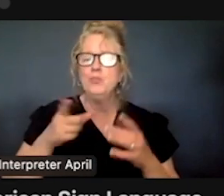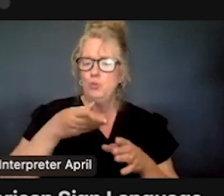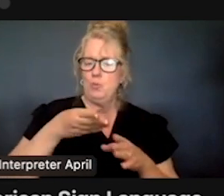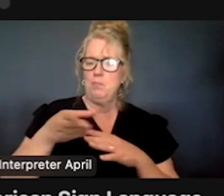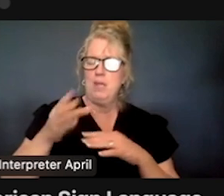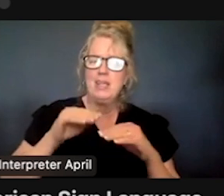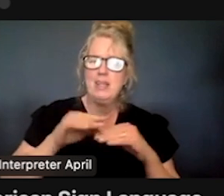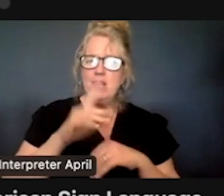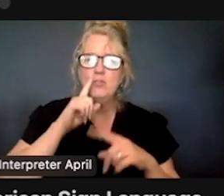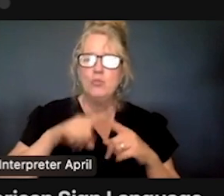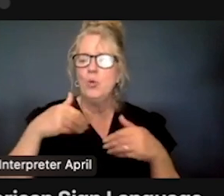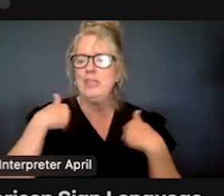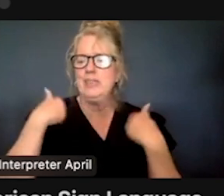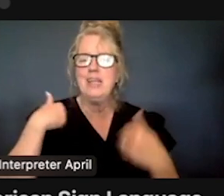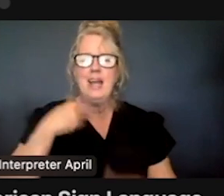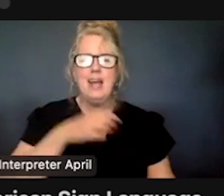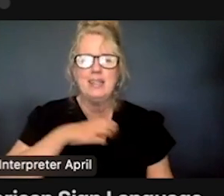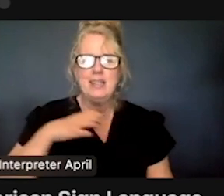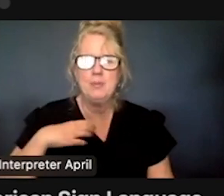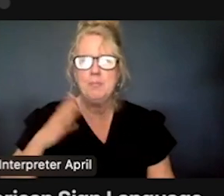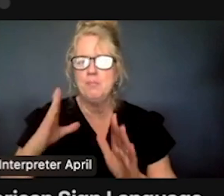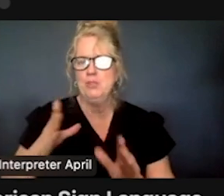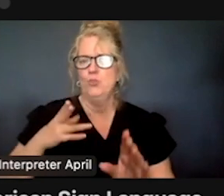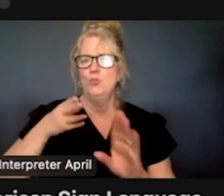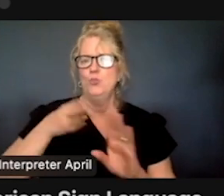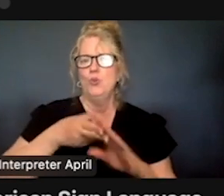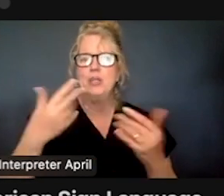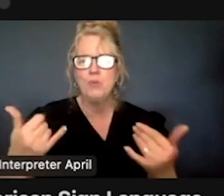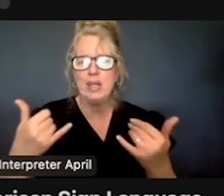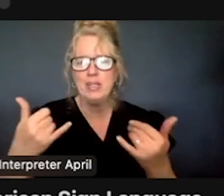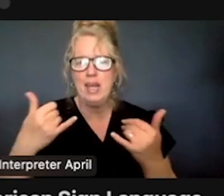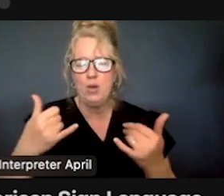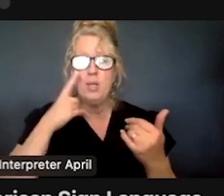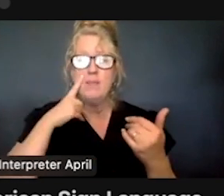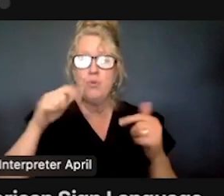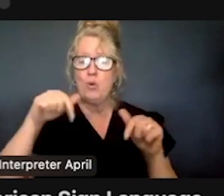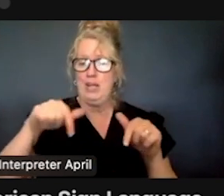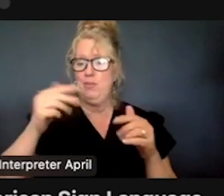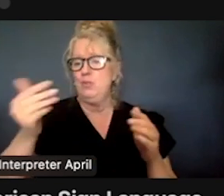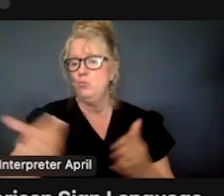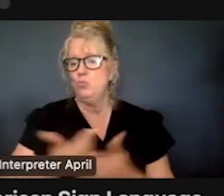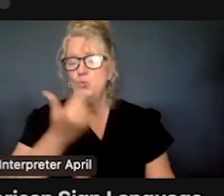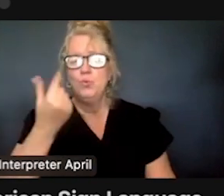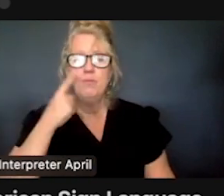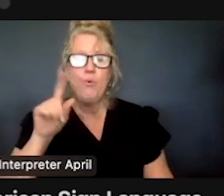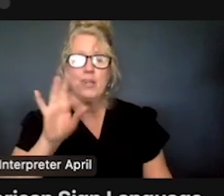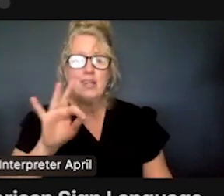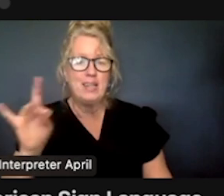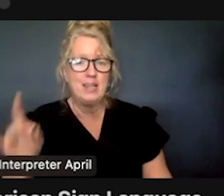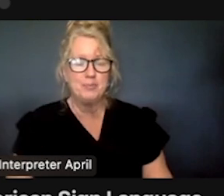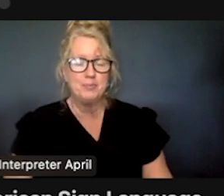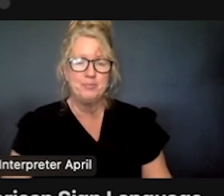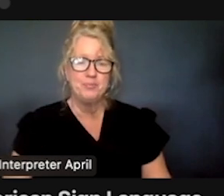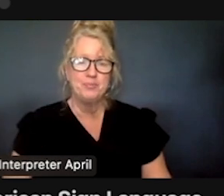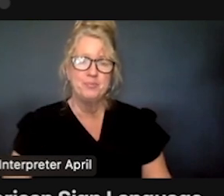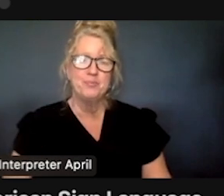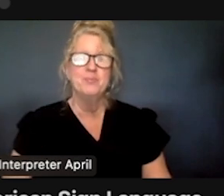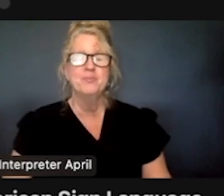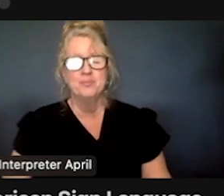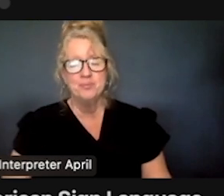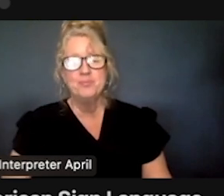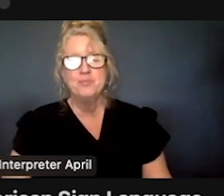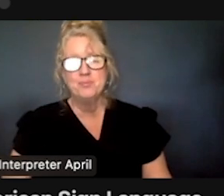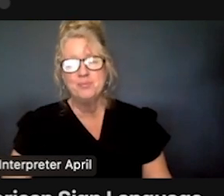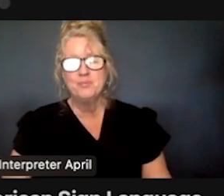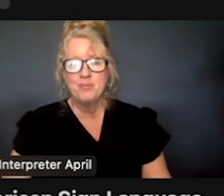young commissioner coming in right now, especially in this new era of 988, Brian? Yeah, I would